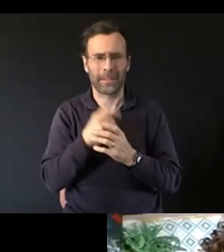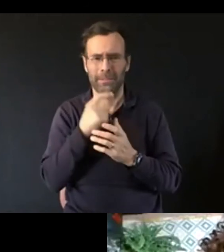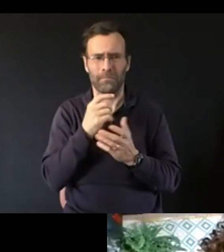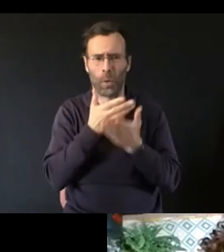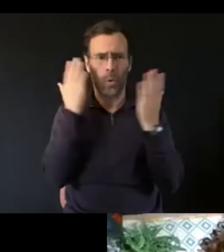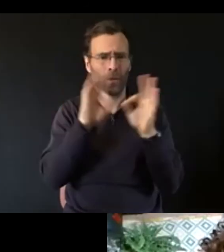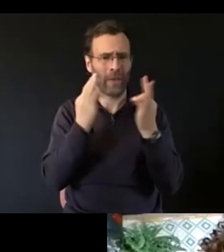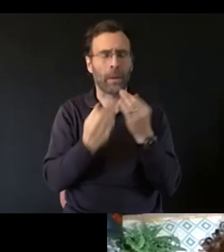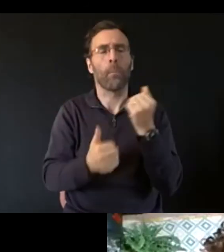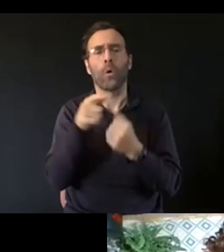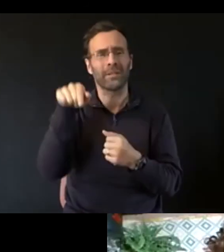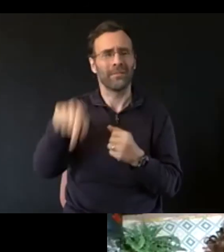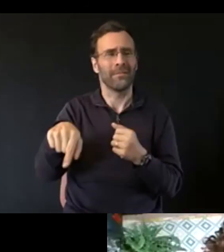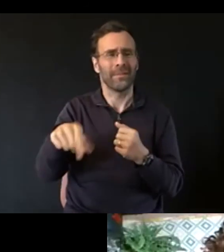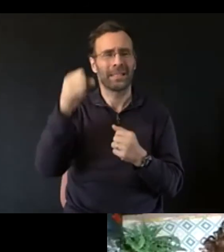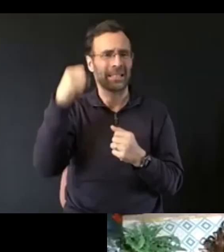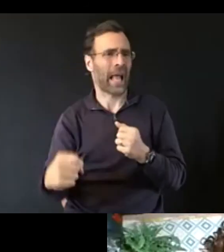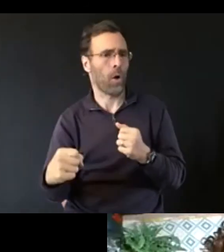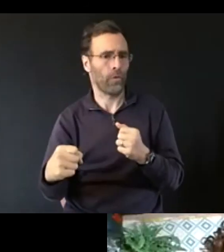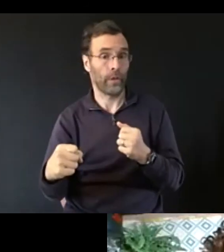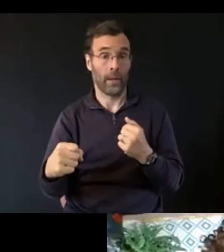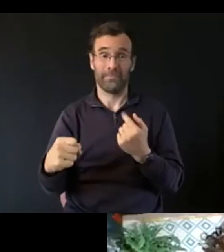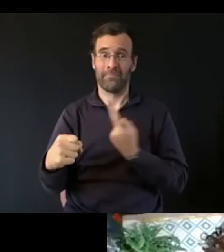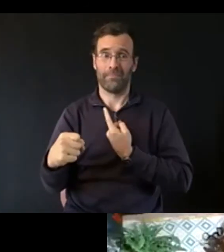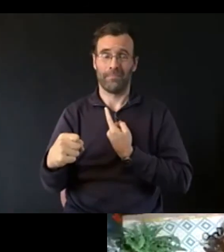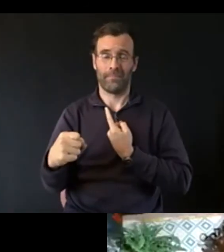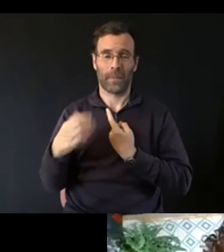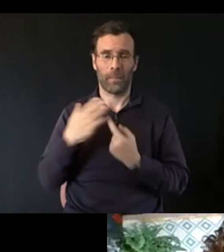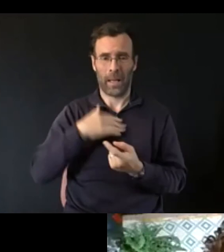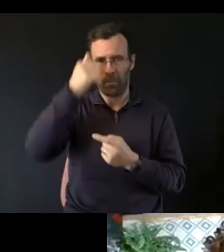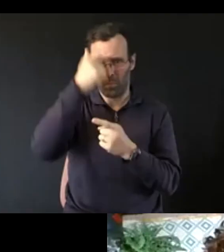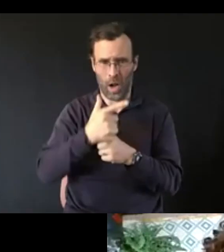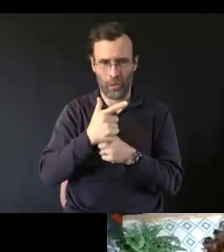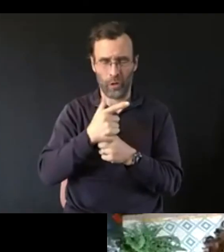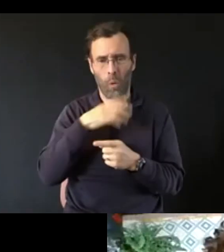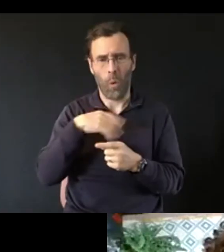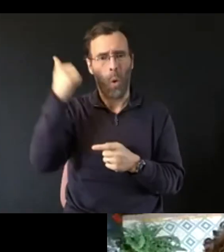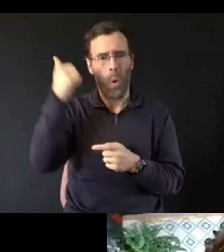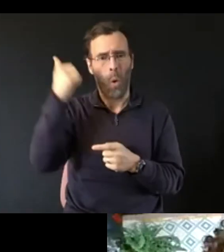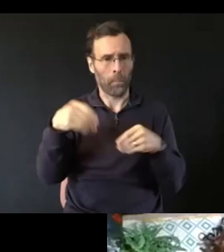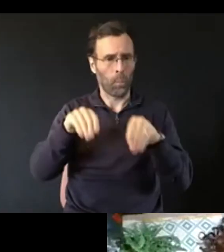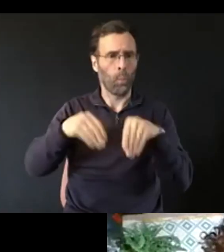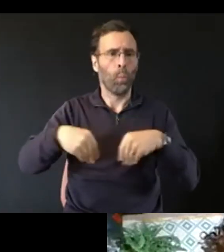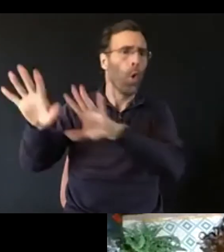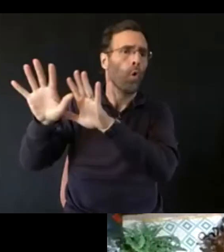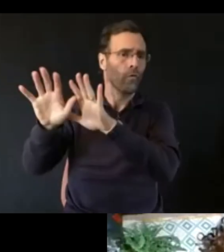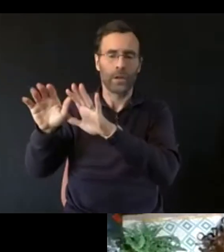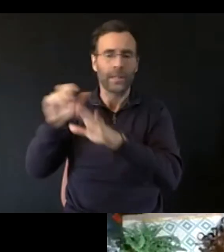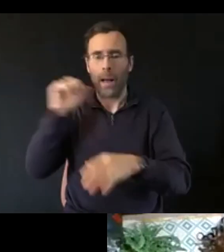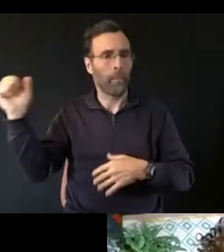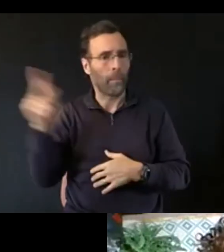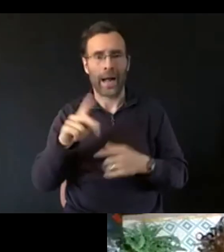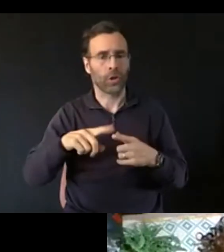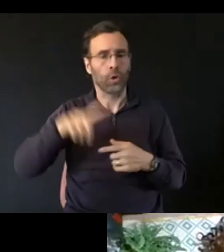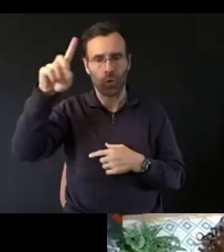family is down south. It's just me. My brother is older and has moved away and hasn't come back to Duluth because